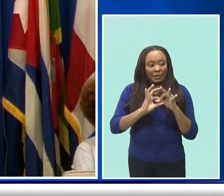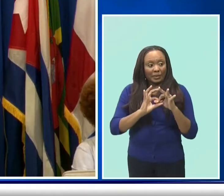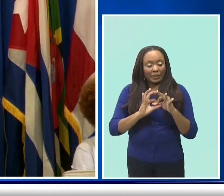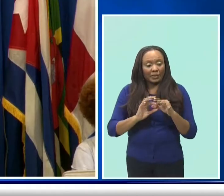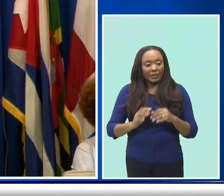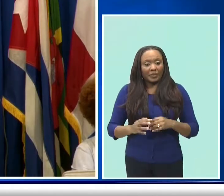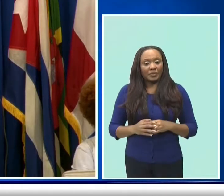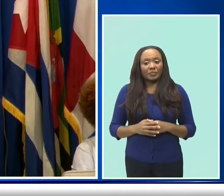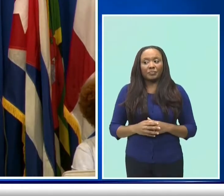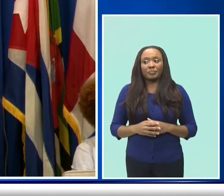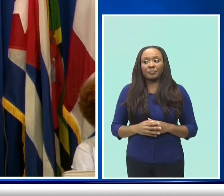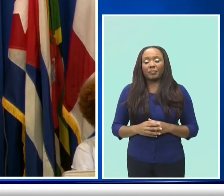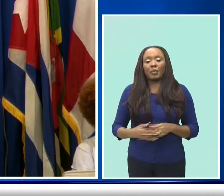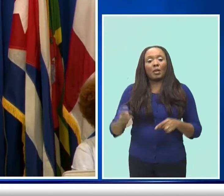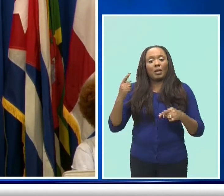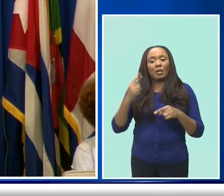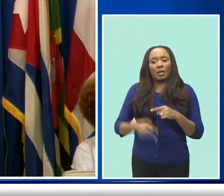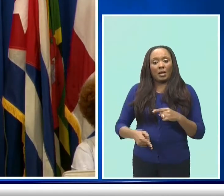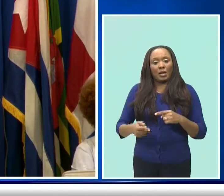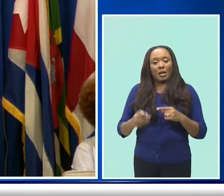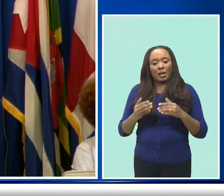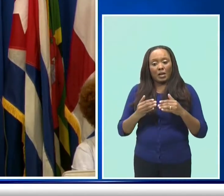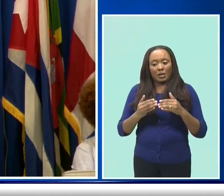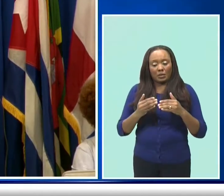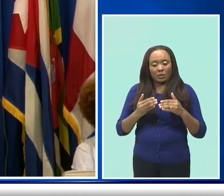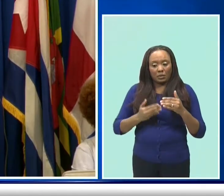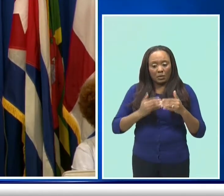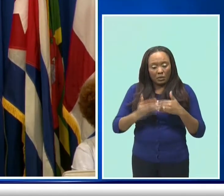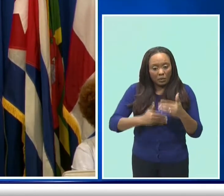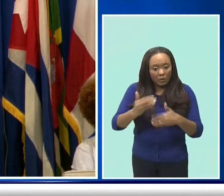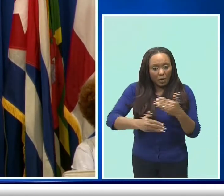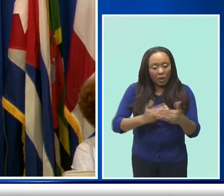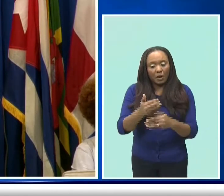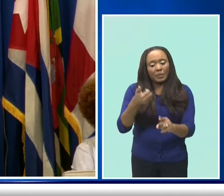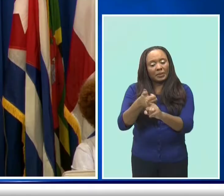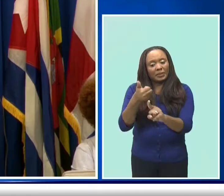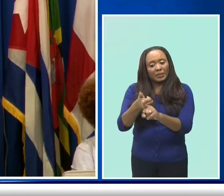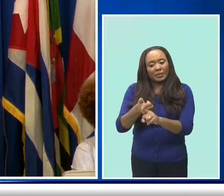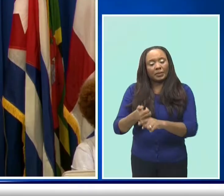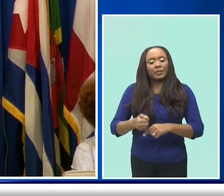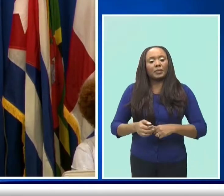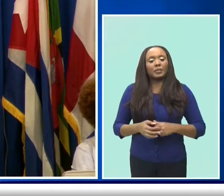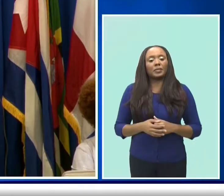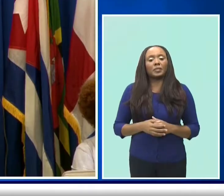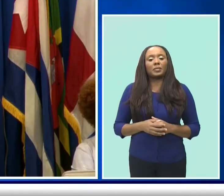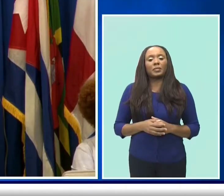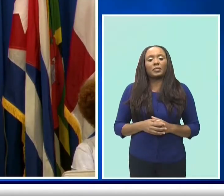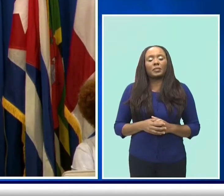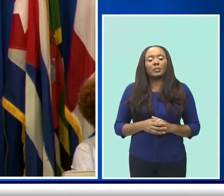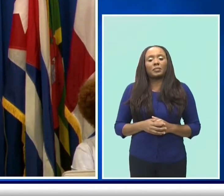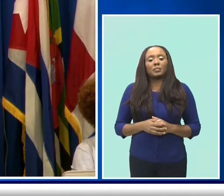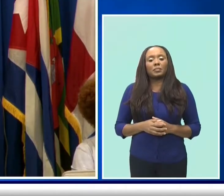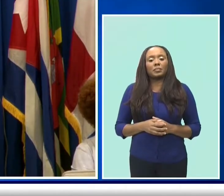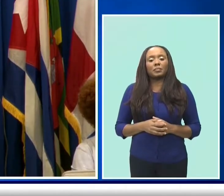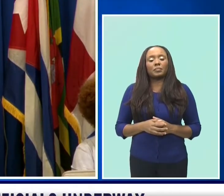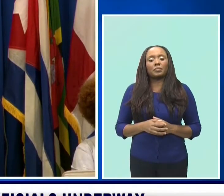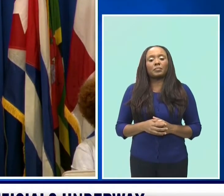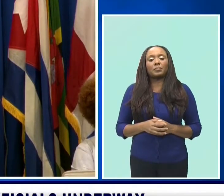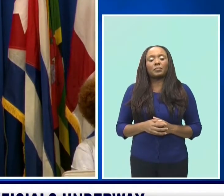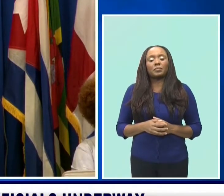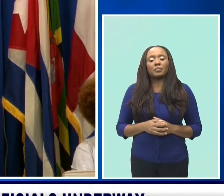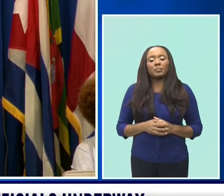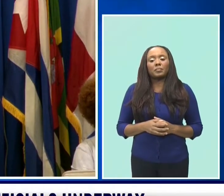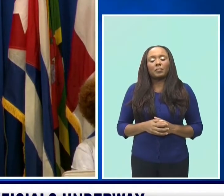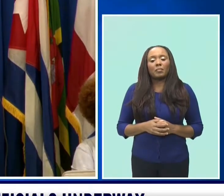no longer go forward alone. As a bloc, we stand to make considerable inroads into the